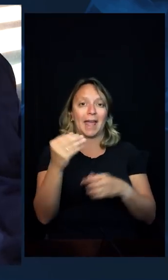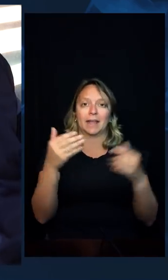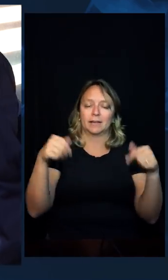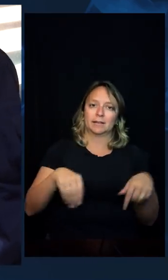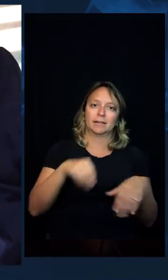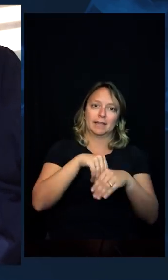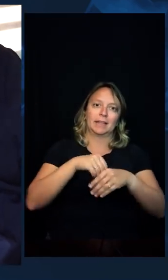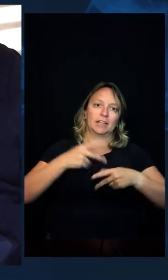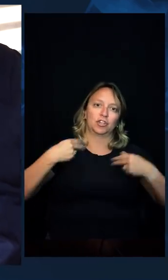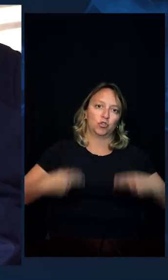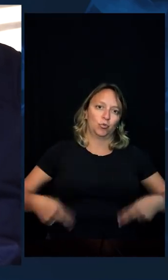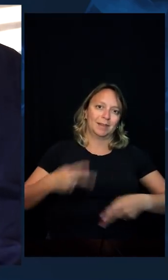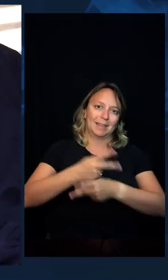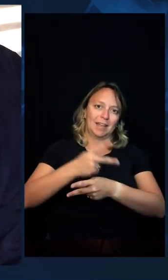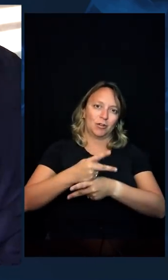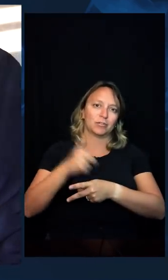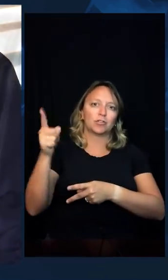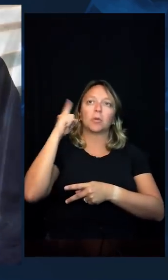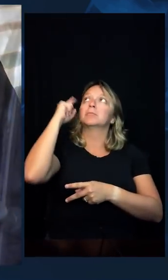receives eye drops daily.